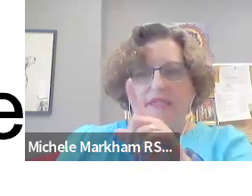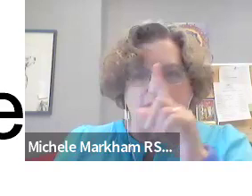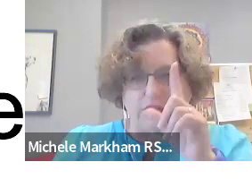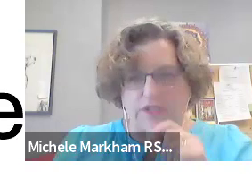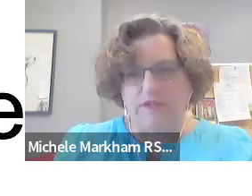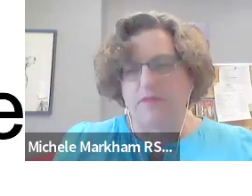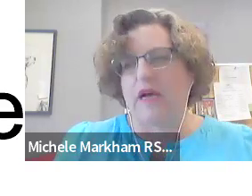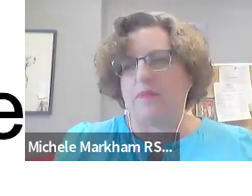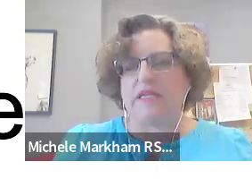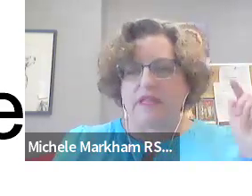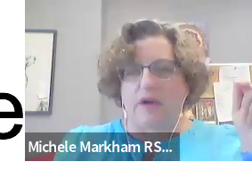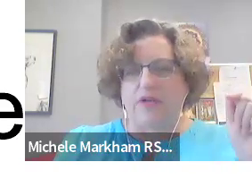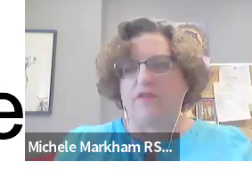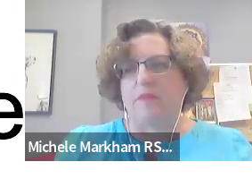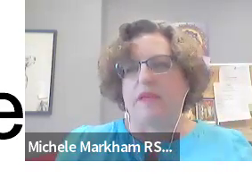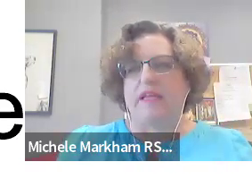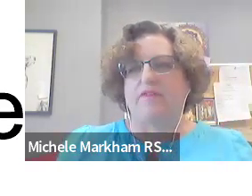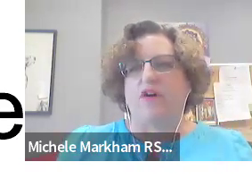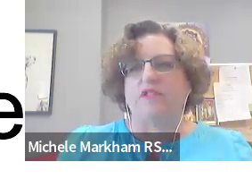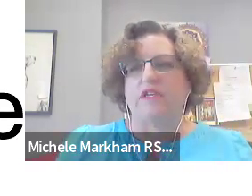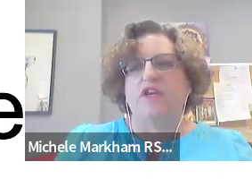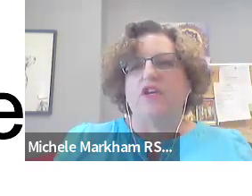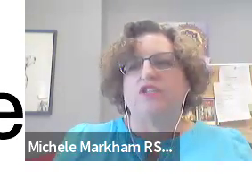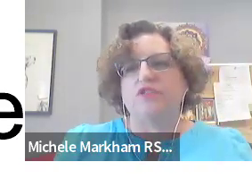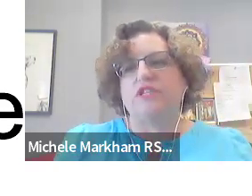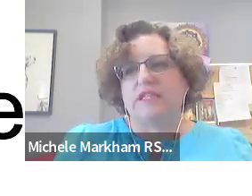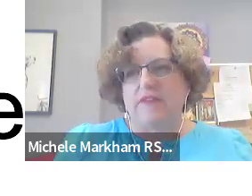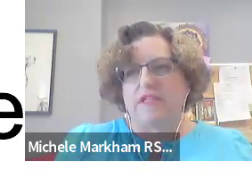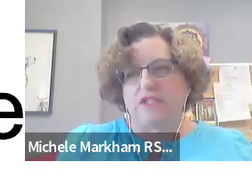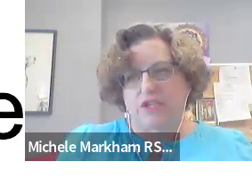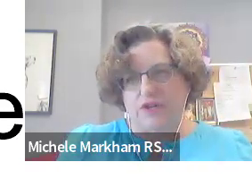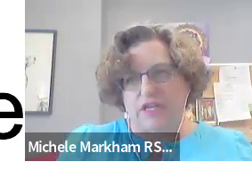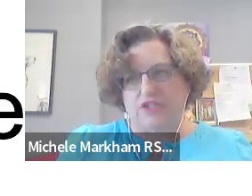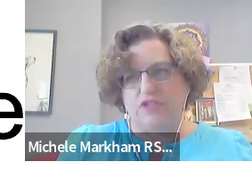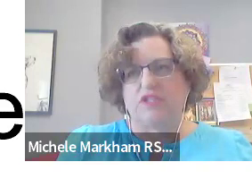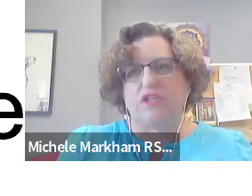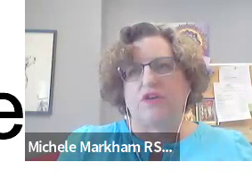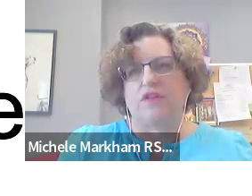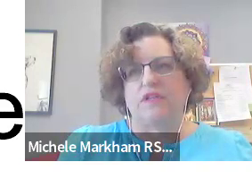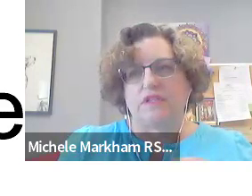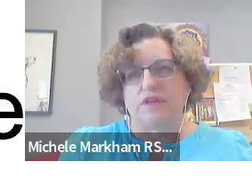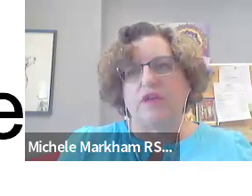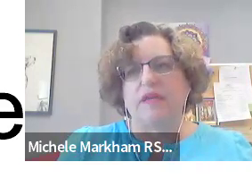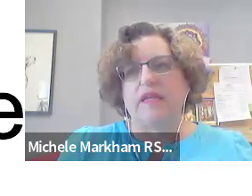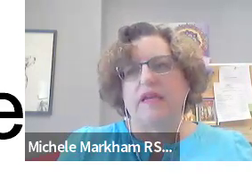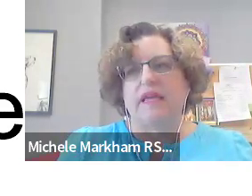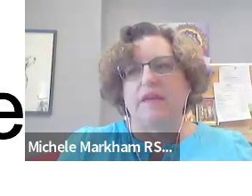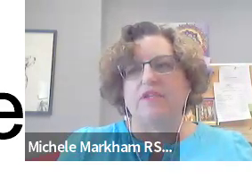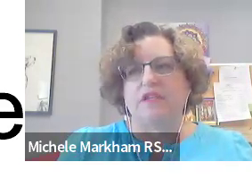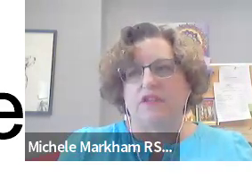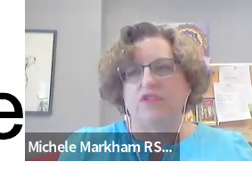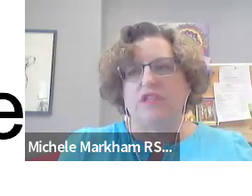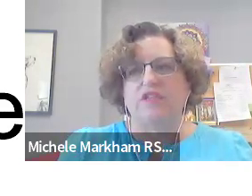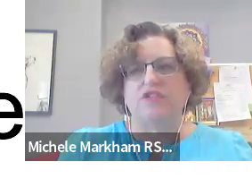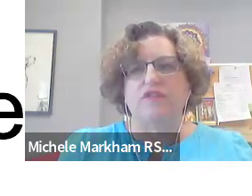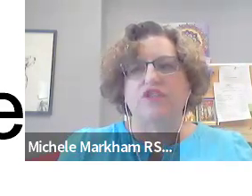So that's the first piece of the Alberta government getting involved. Due to safety and security issues, the steering committee came